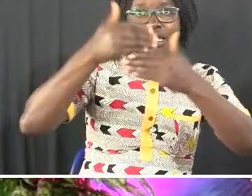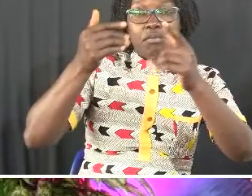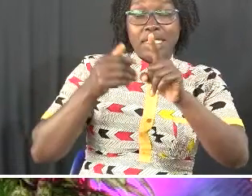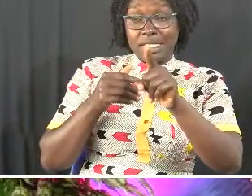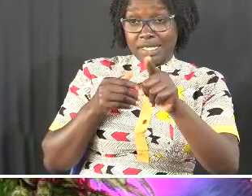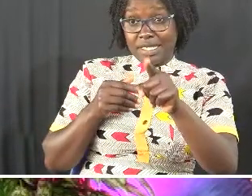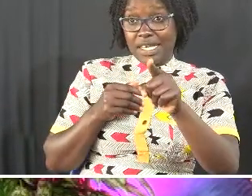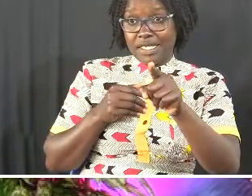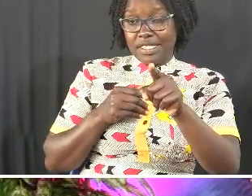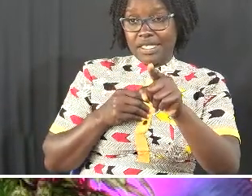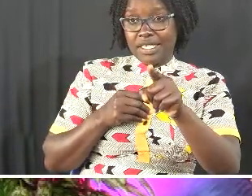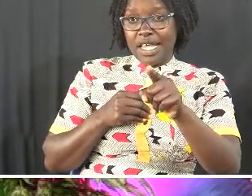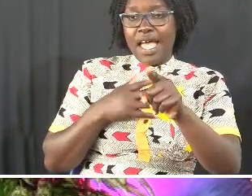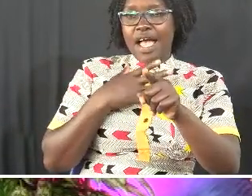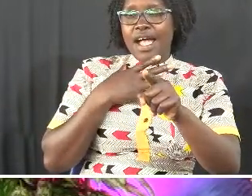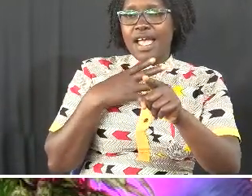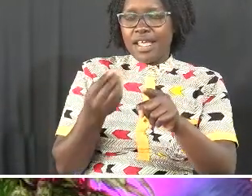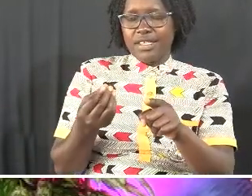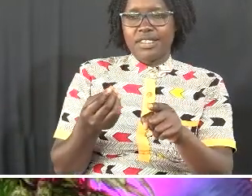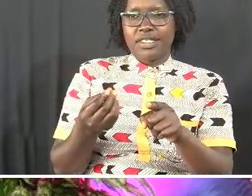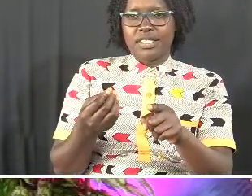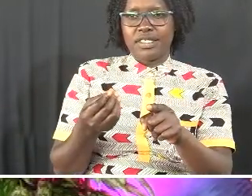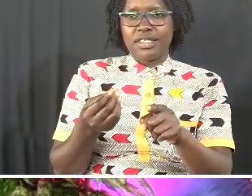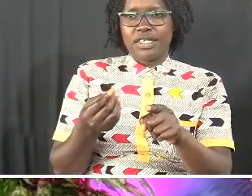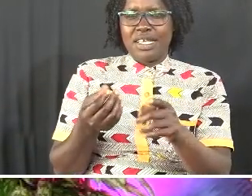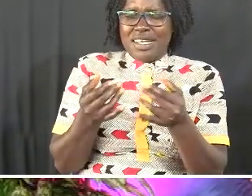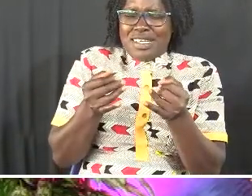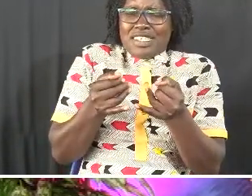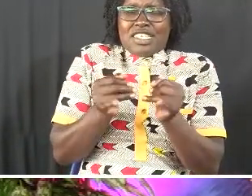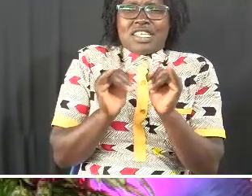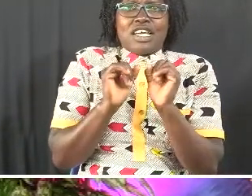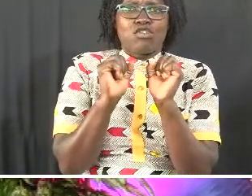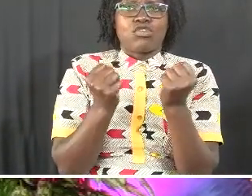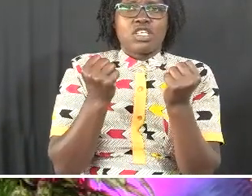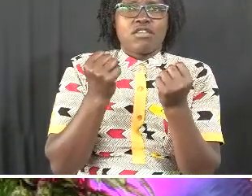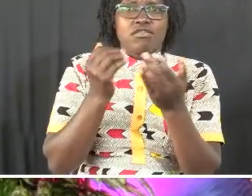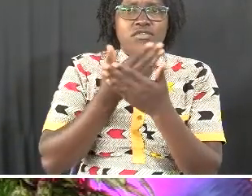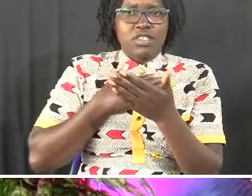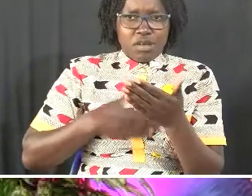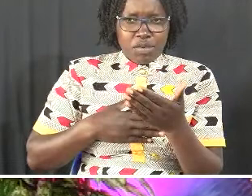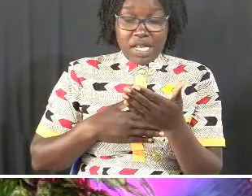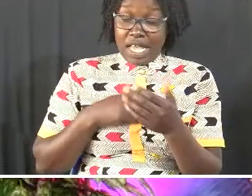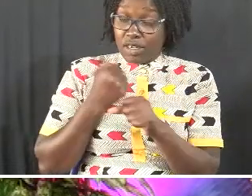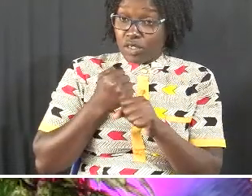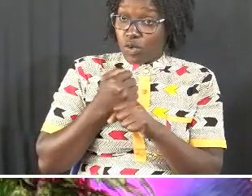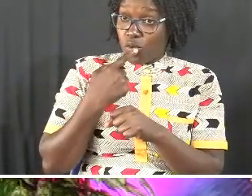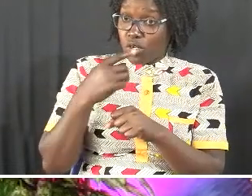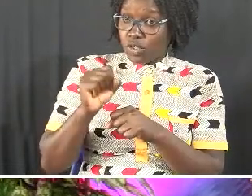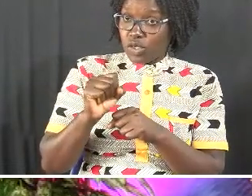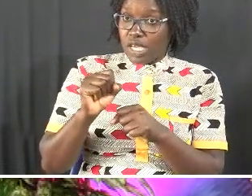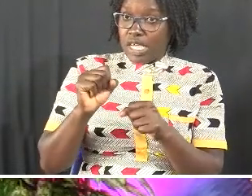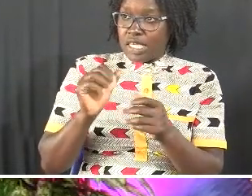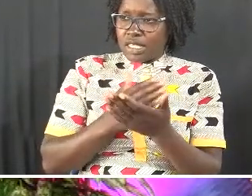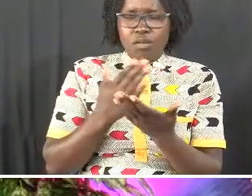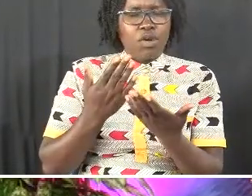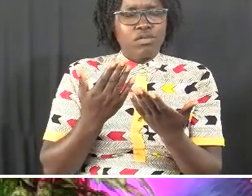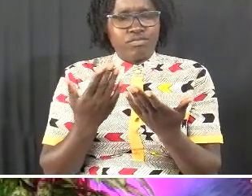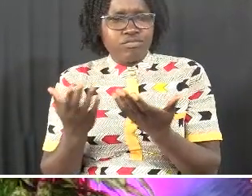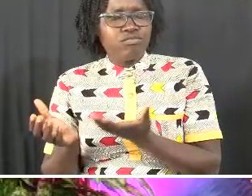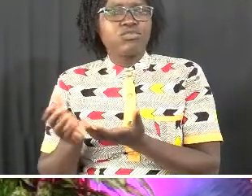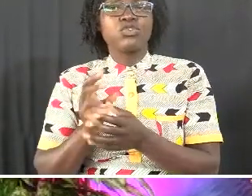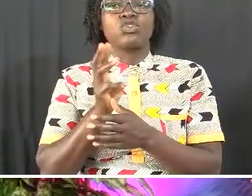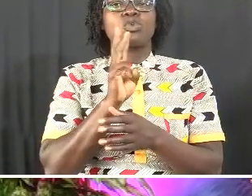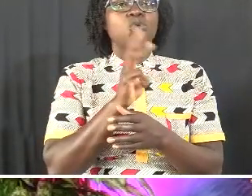building, and try to rescue somebody. And as we do so, some will be using water and other